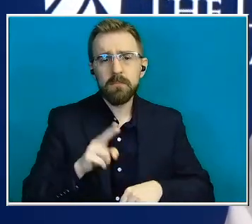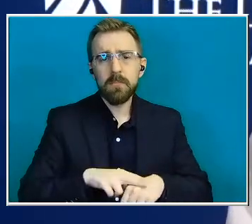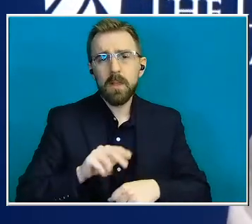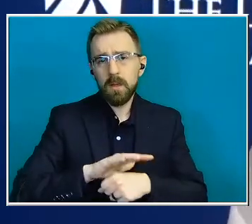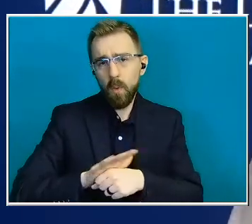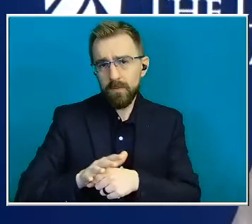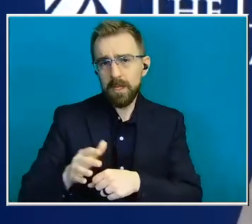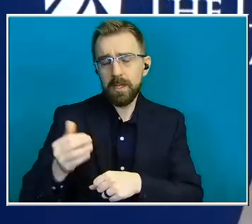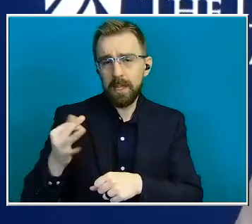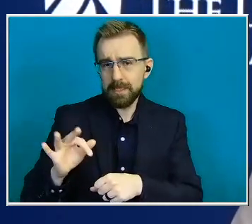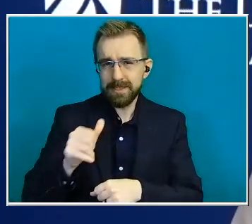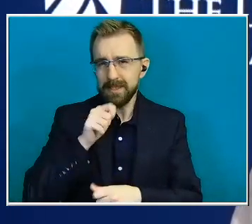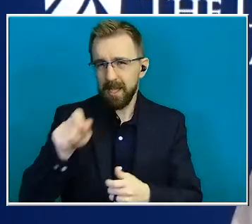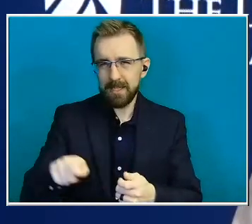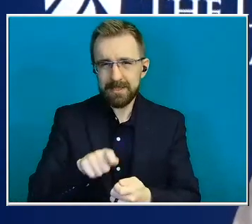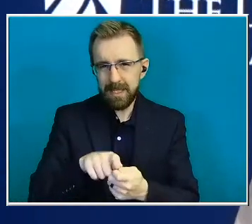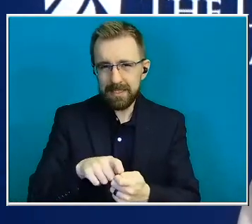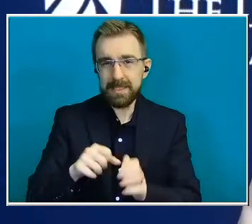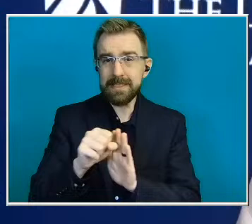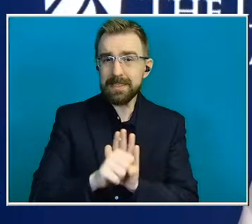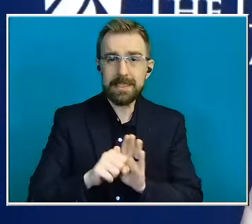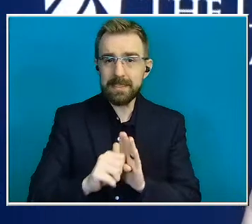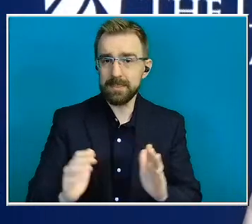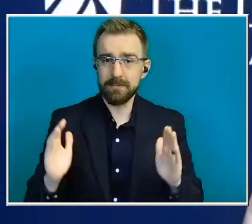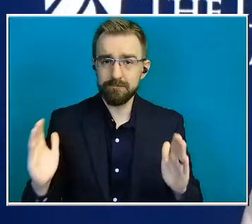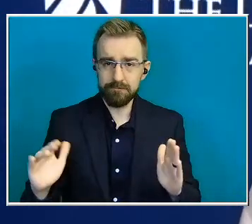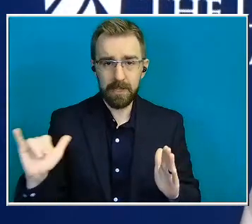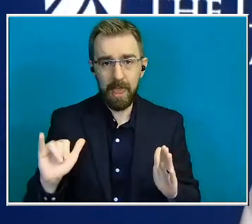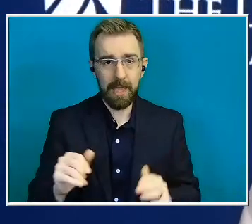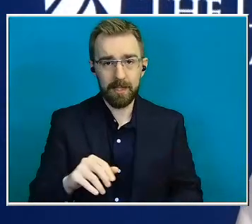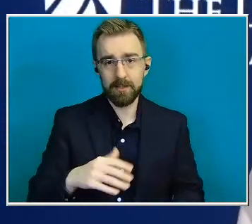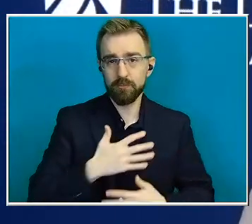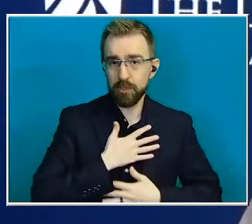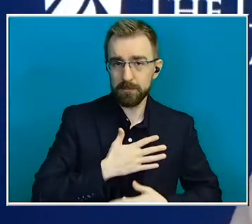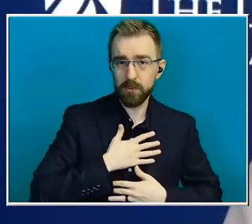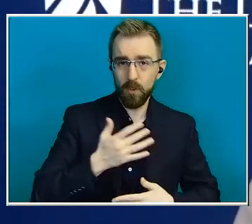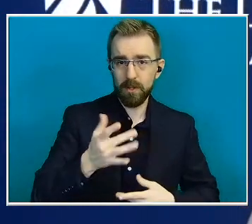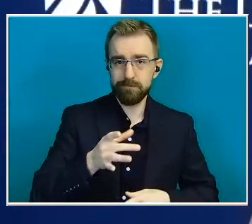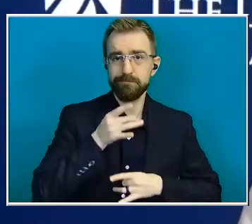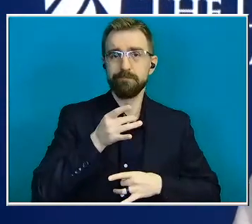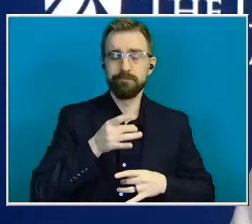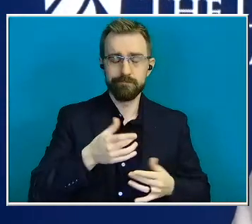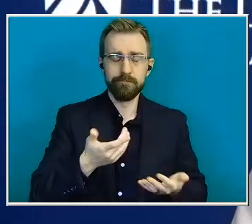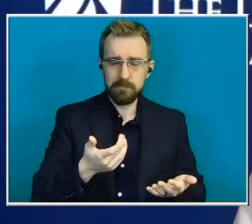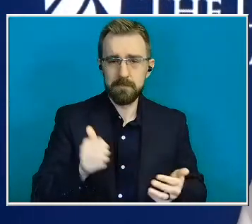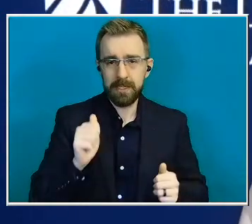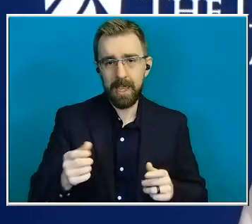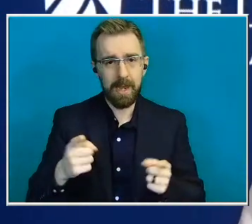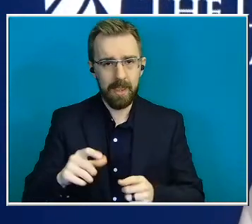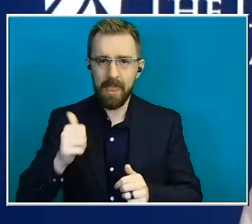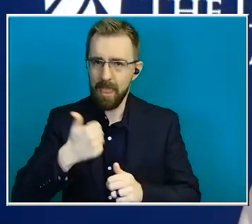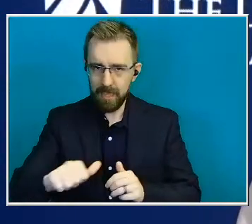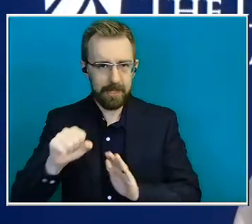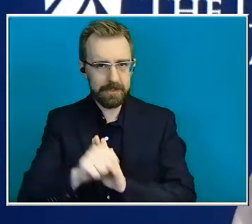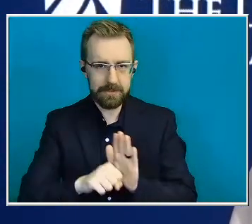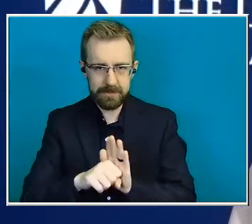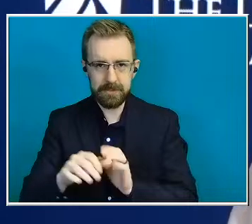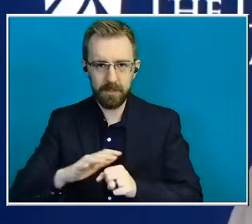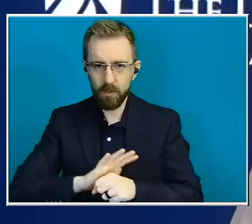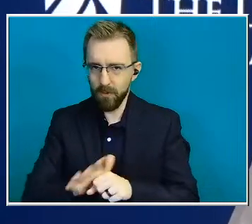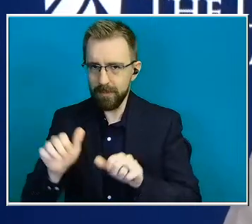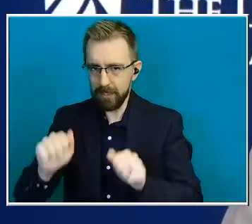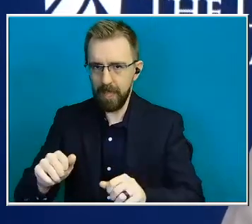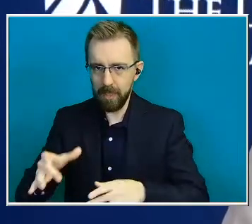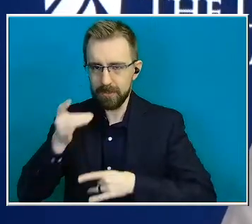necessarily seasonal like this respiratory viral season, but can occur through any season. We had a recent high